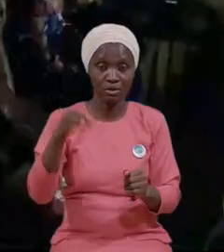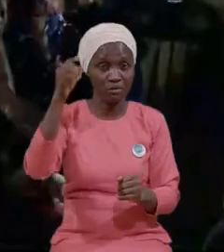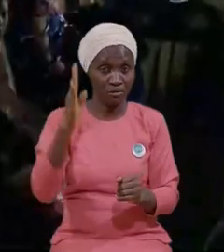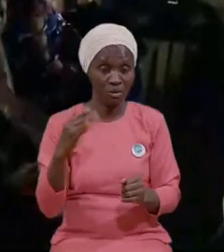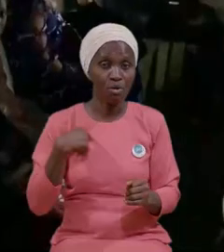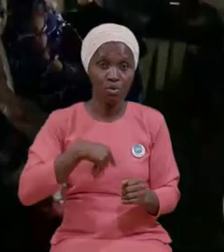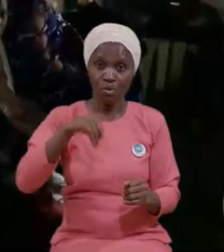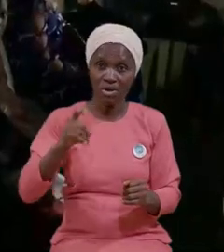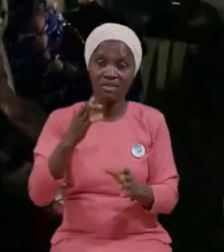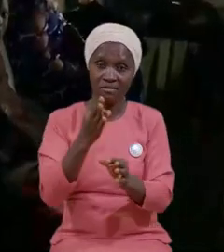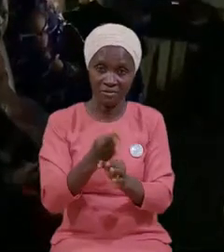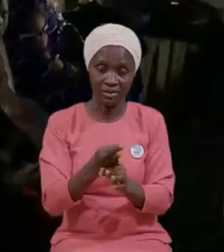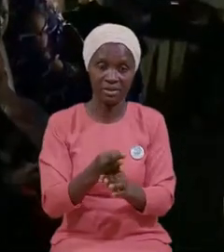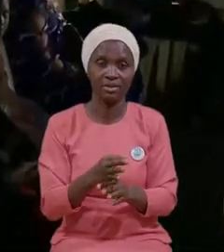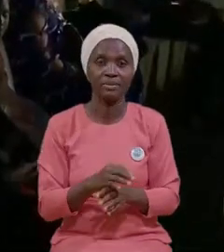faith.